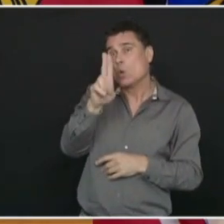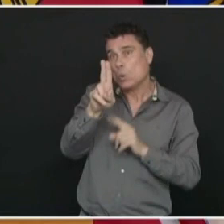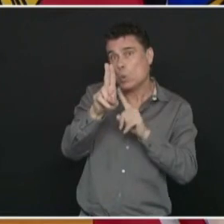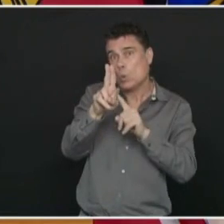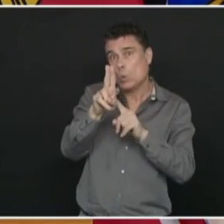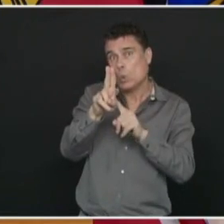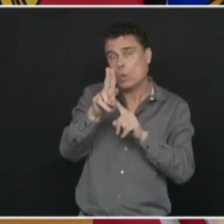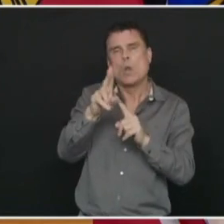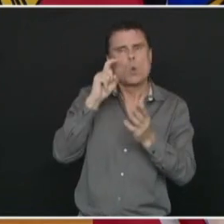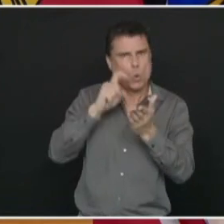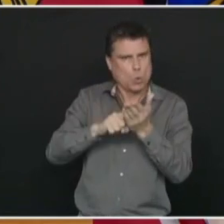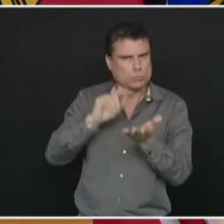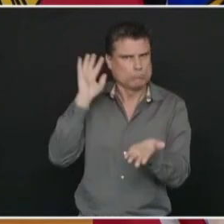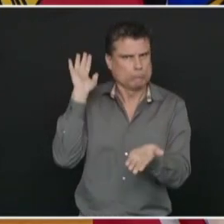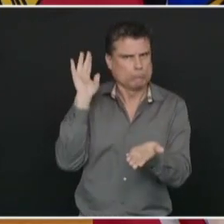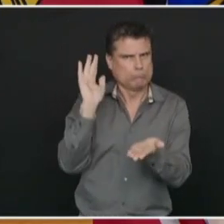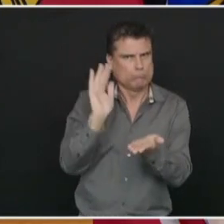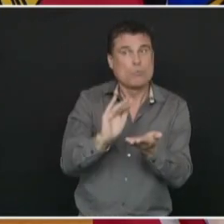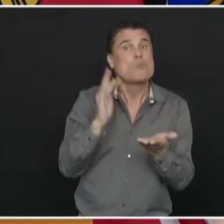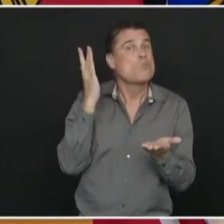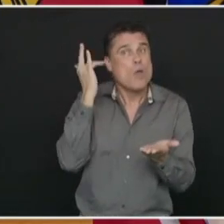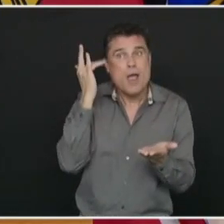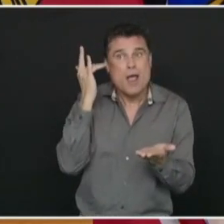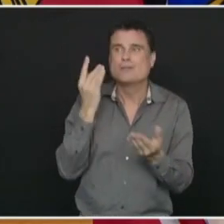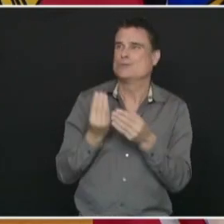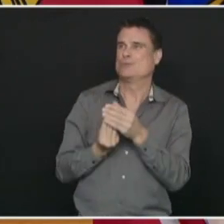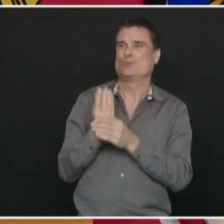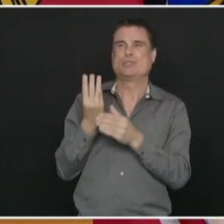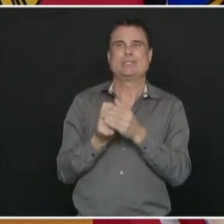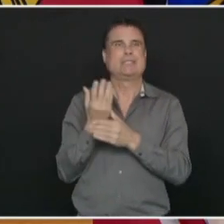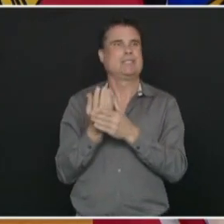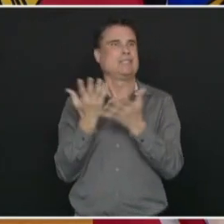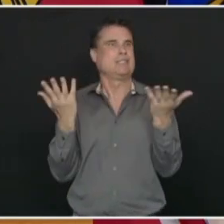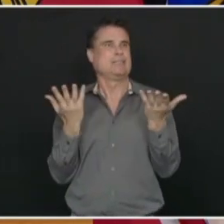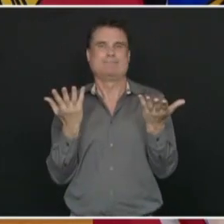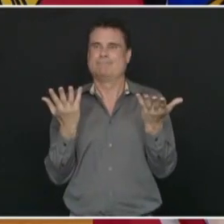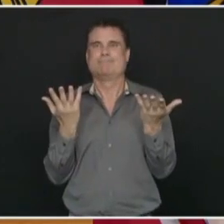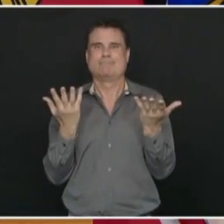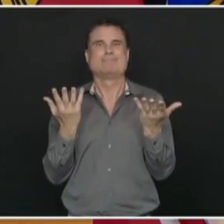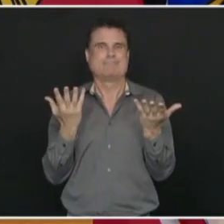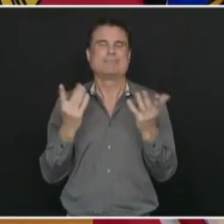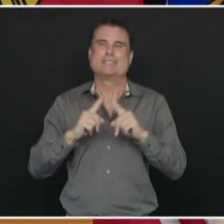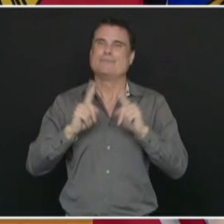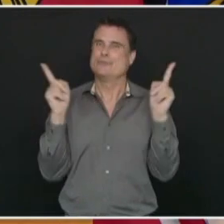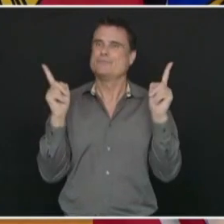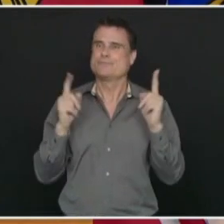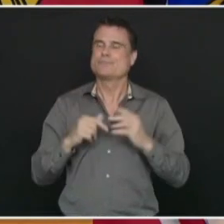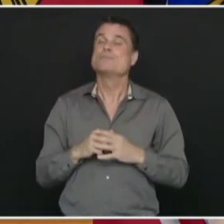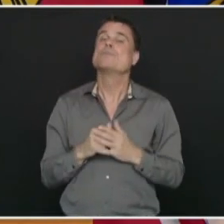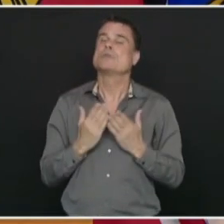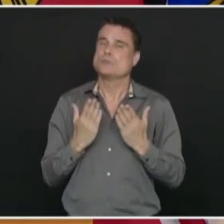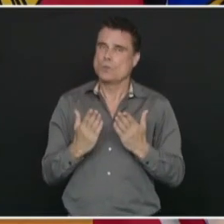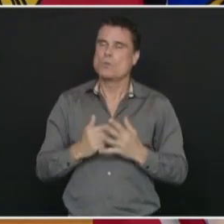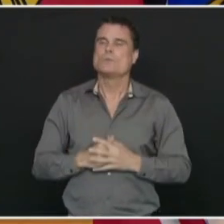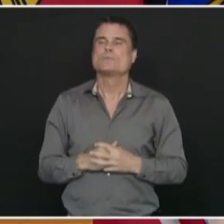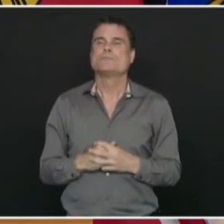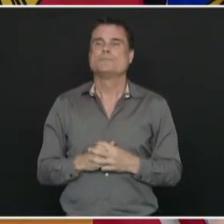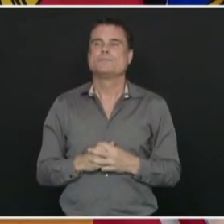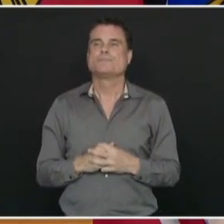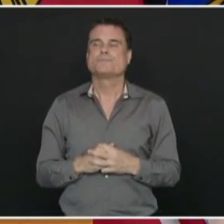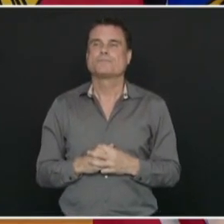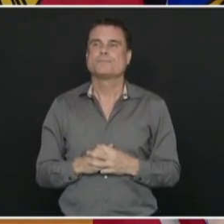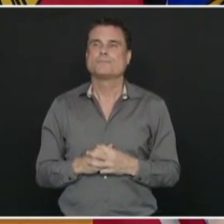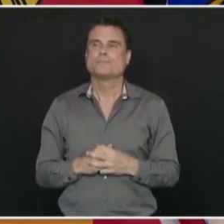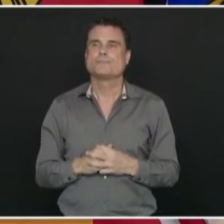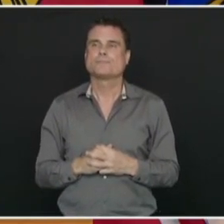home outbreaks in BC. This week, though, we learned that a care home worker here in Fort St. John has tested positive